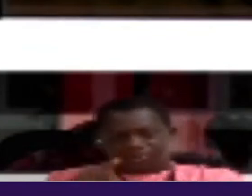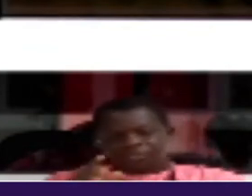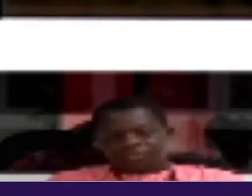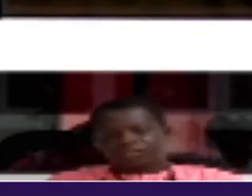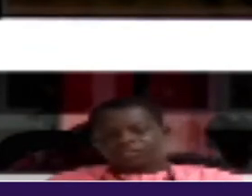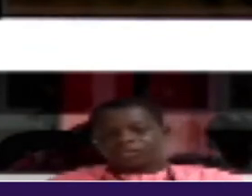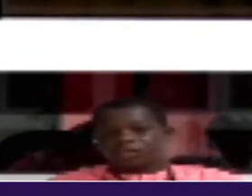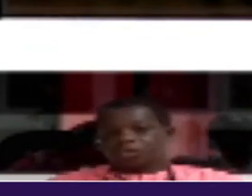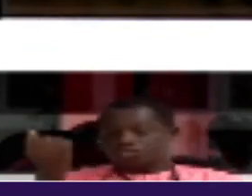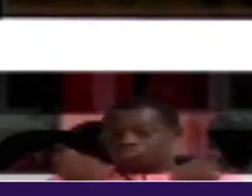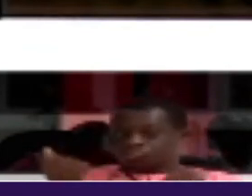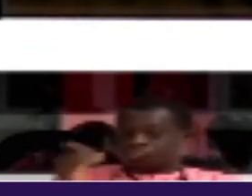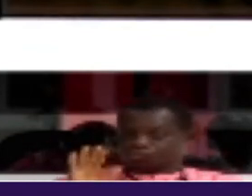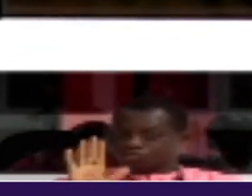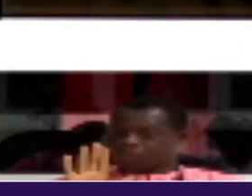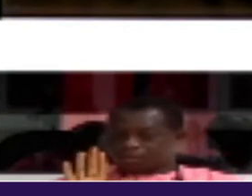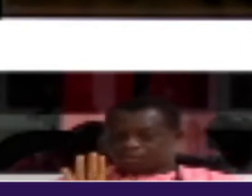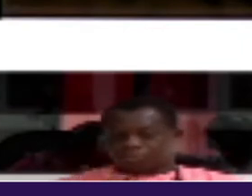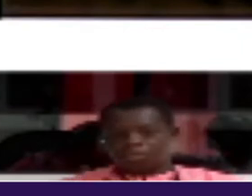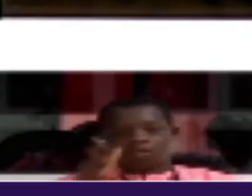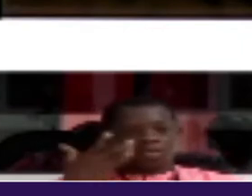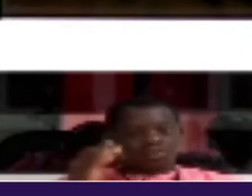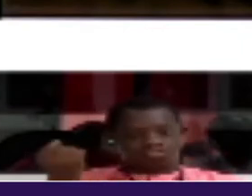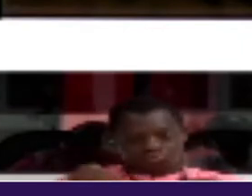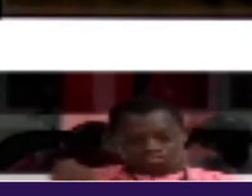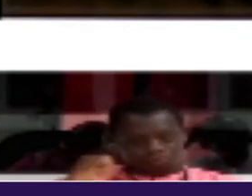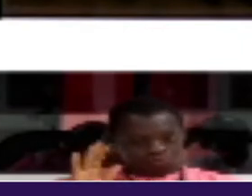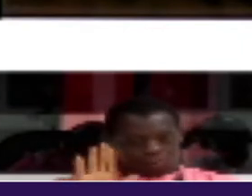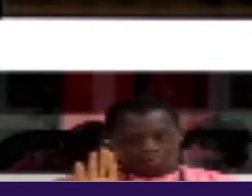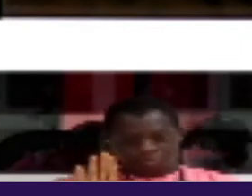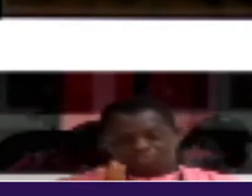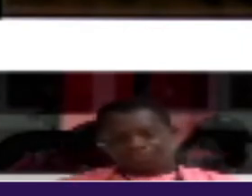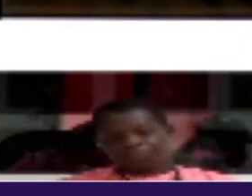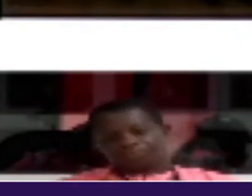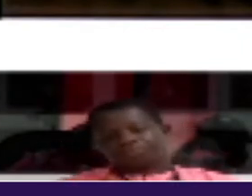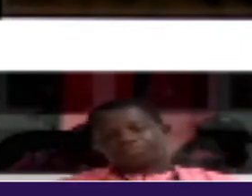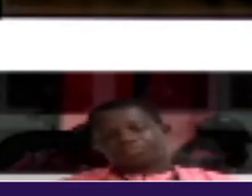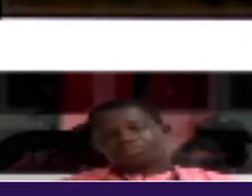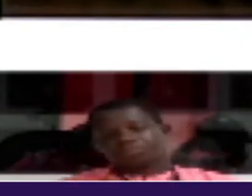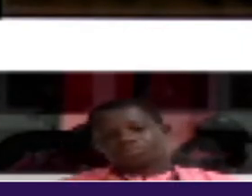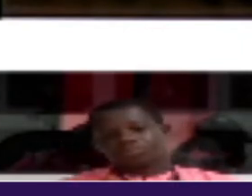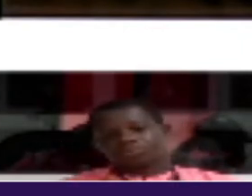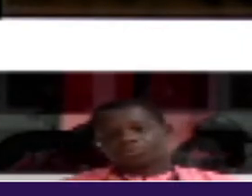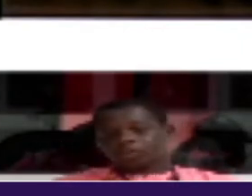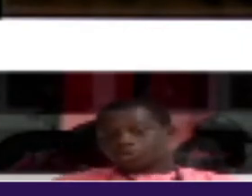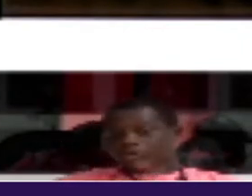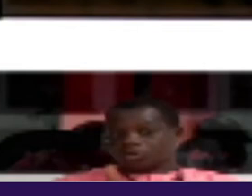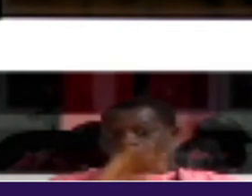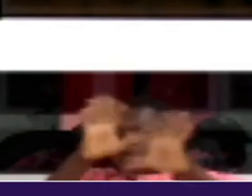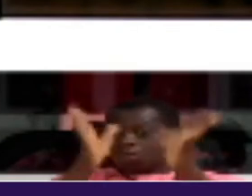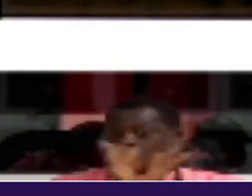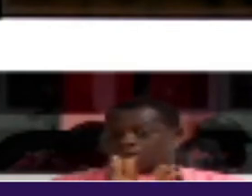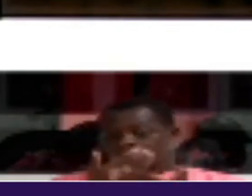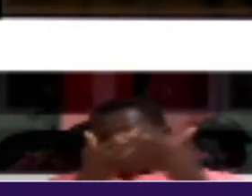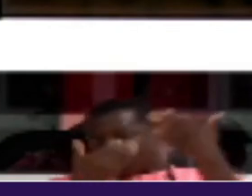then the vehicle stop. When the vehicle stop, then they all are get down from the